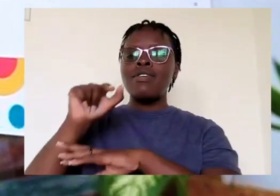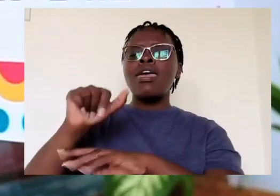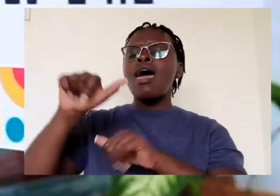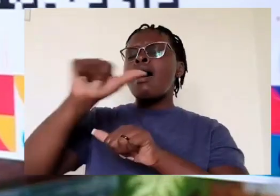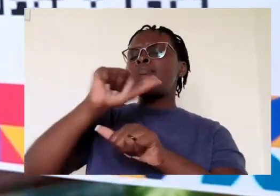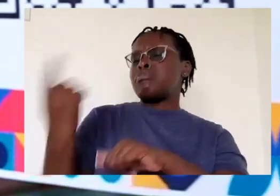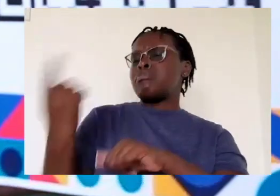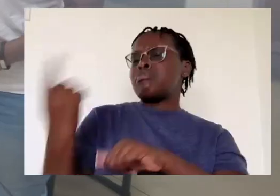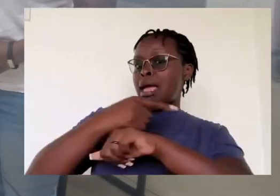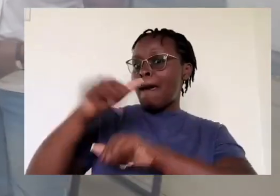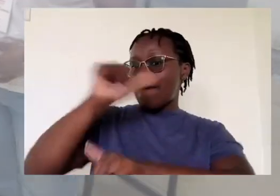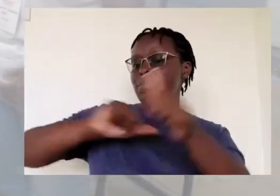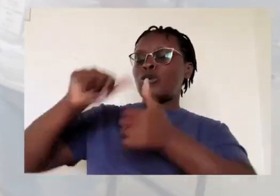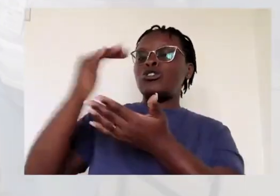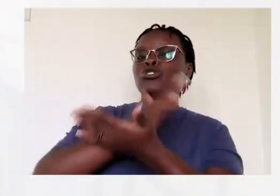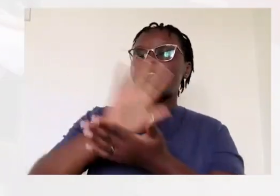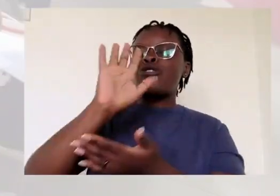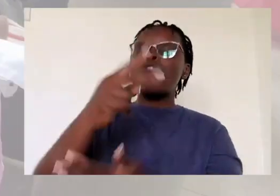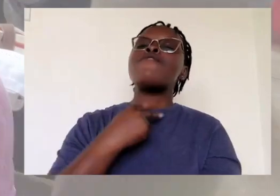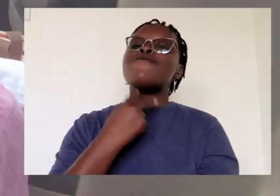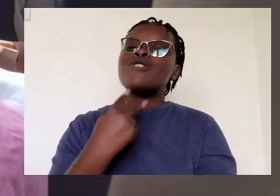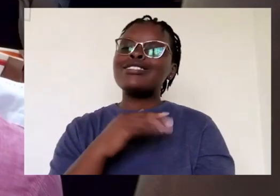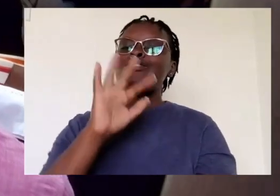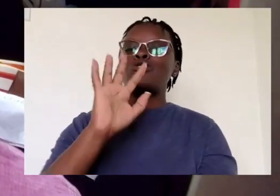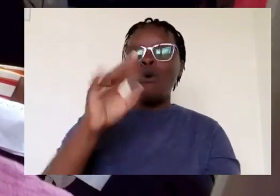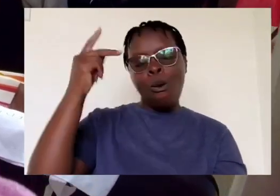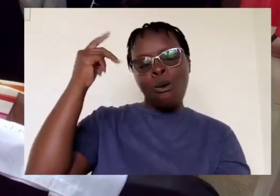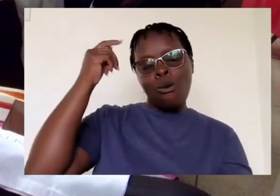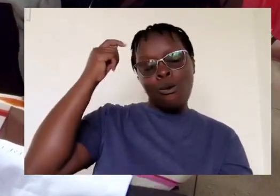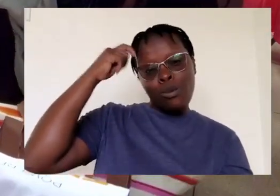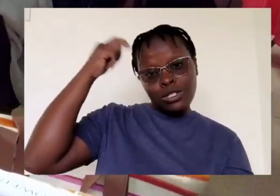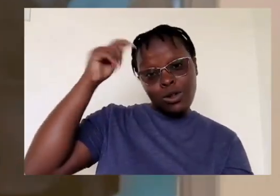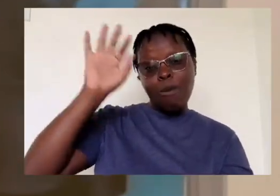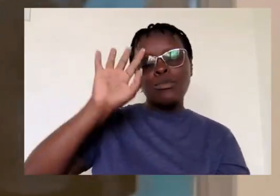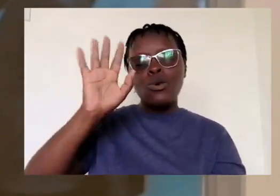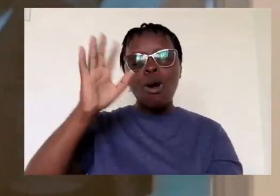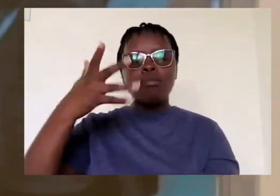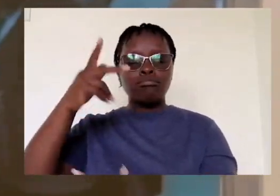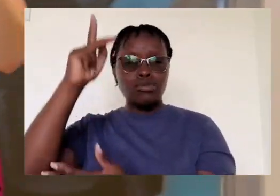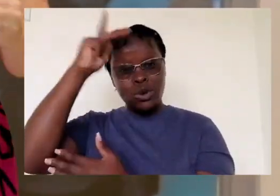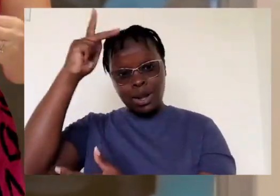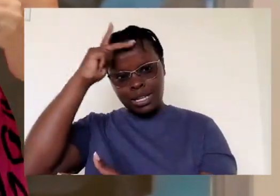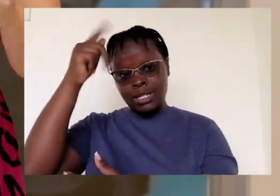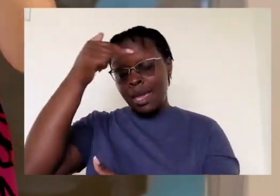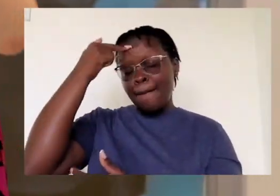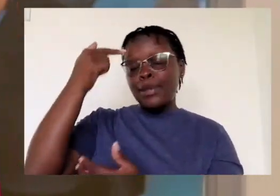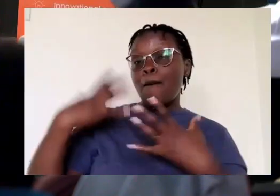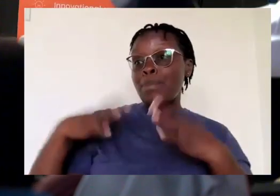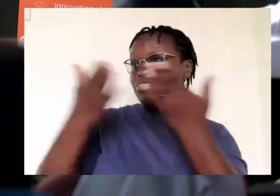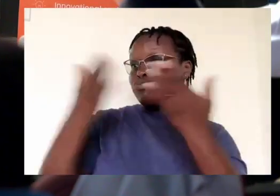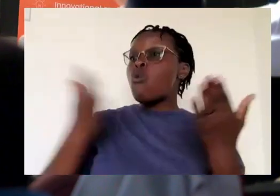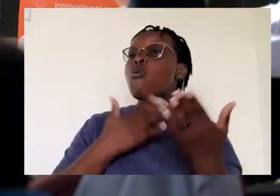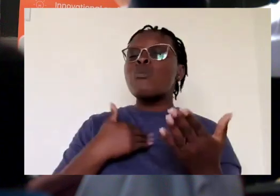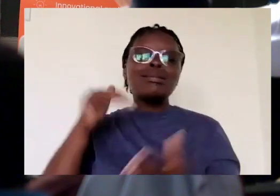This is a day about sharing your wisdom, your voices. You have heard our colleagues from the ministry are here because they want